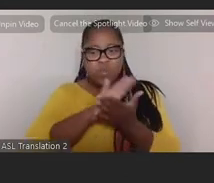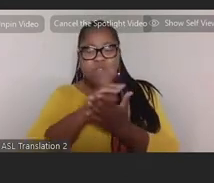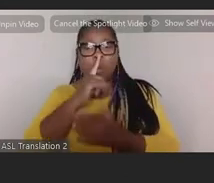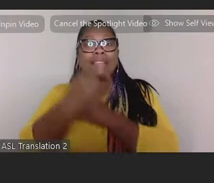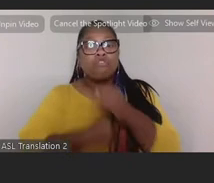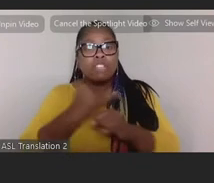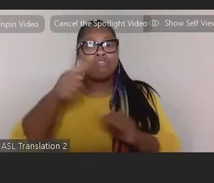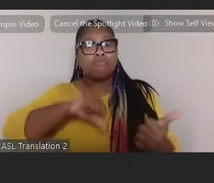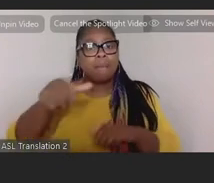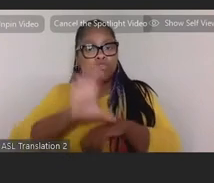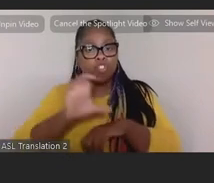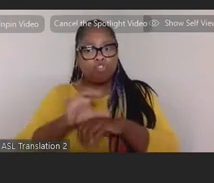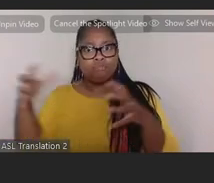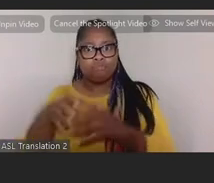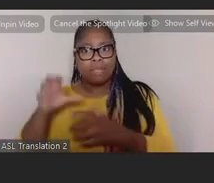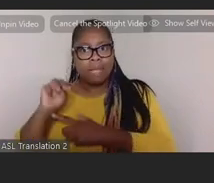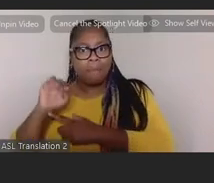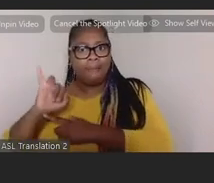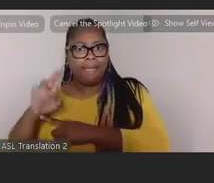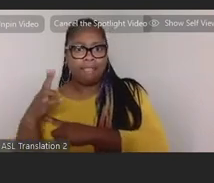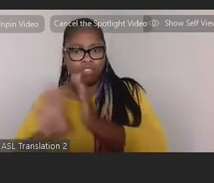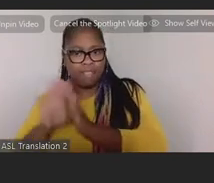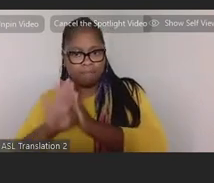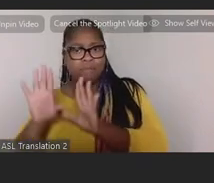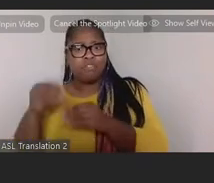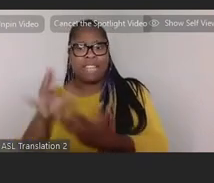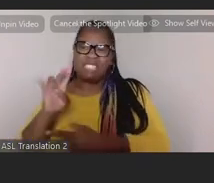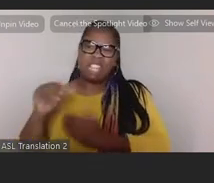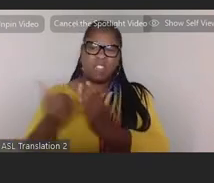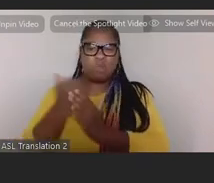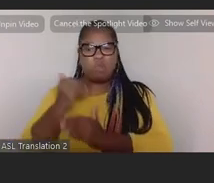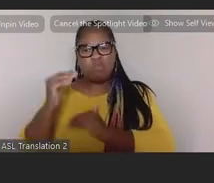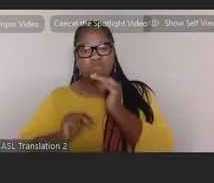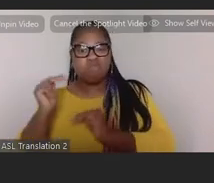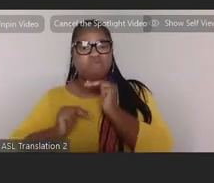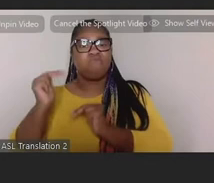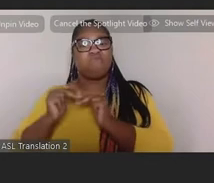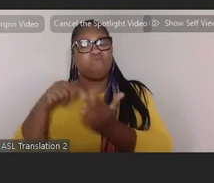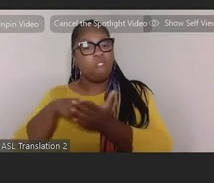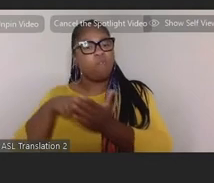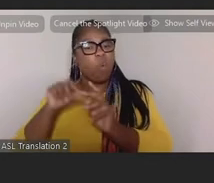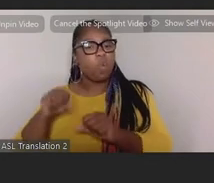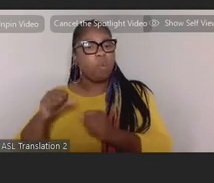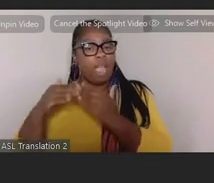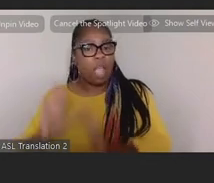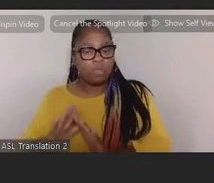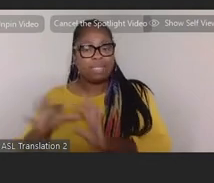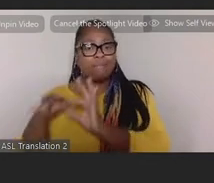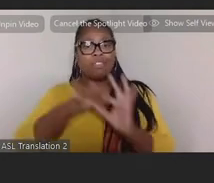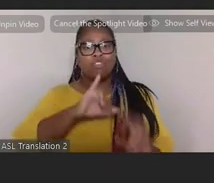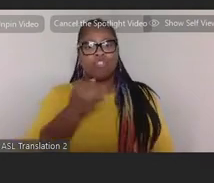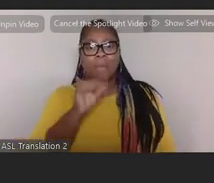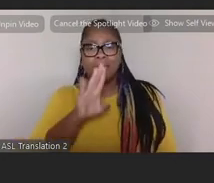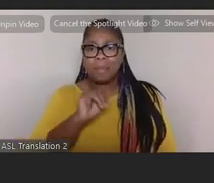Church, together with an MIH development providing approximately 70 new units of affordable housing. The applicant is an affiliate of JEMB